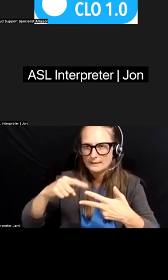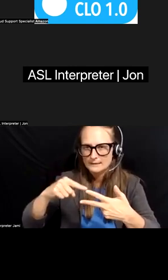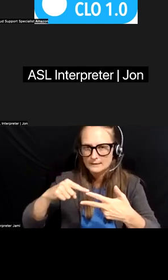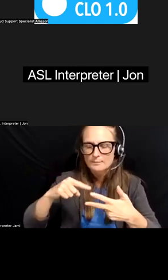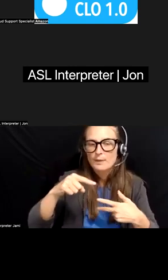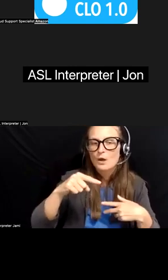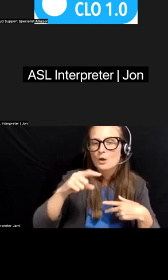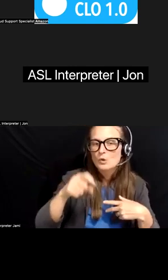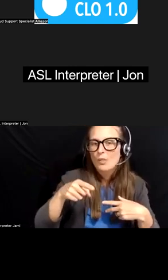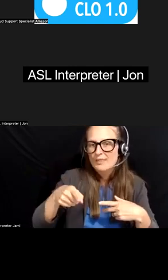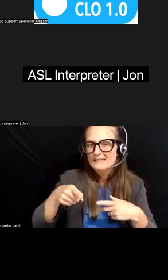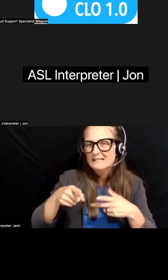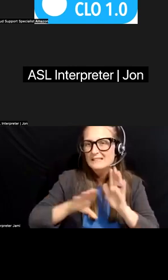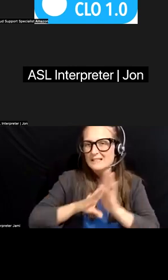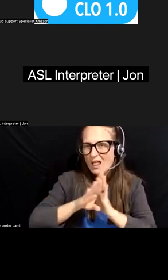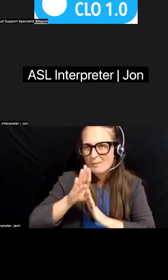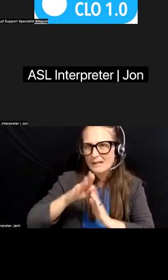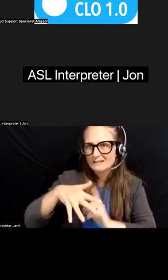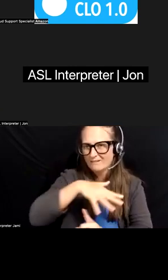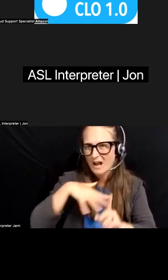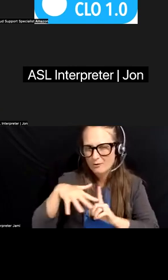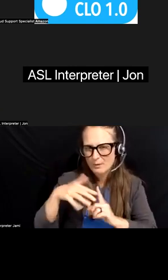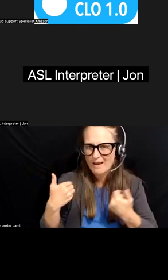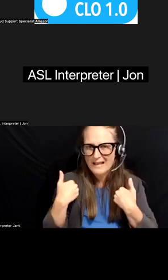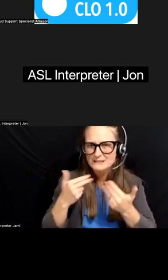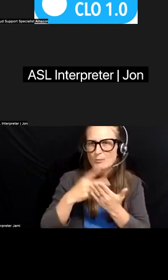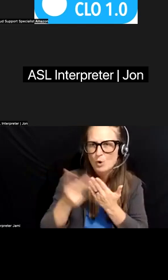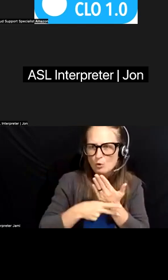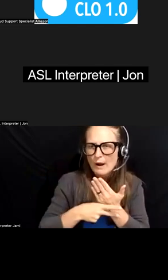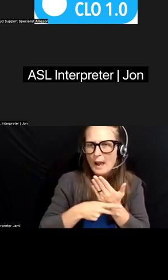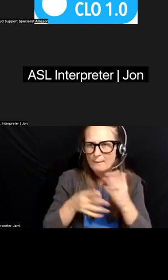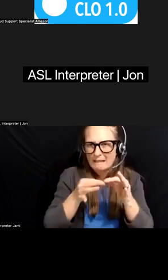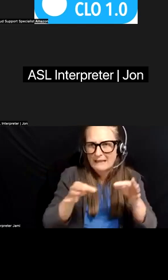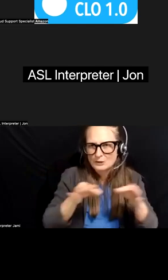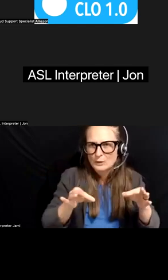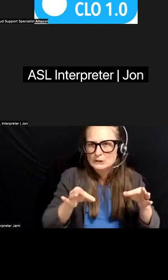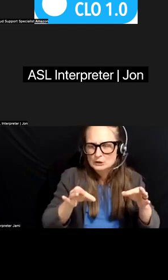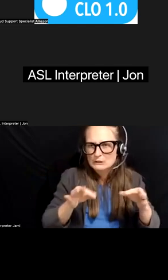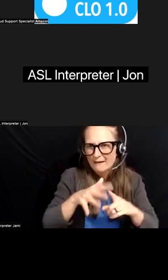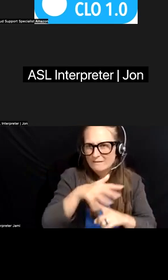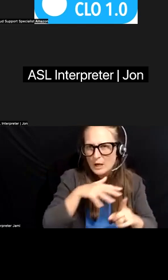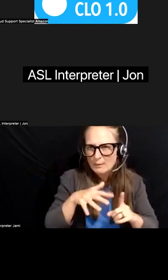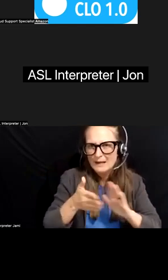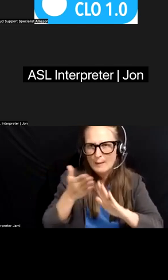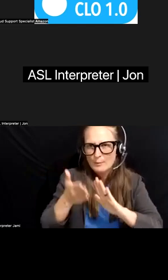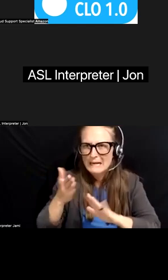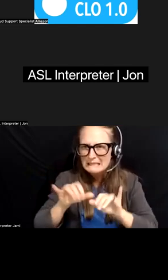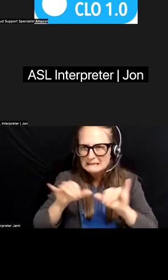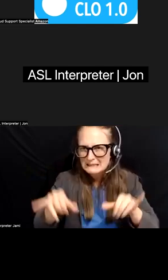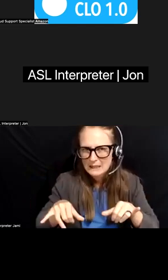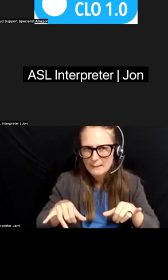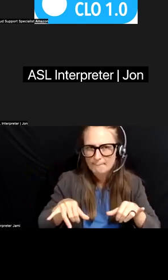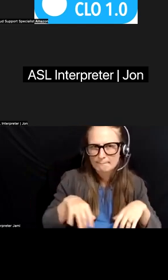is mainly a development environment and is made up of a programming language execution environment, an operating system. There